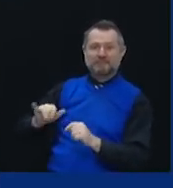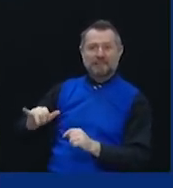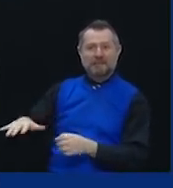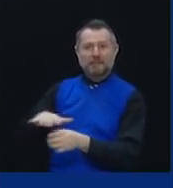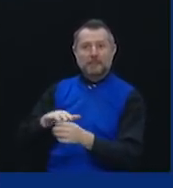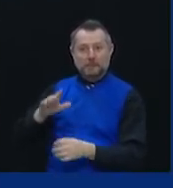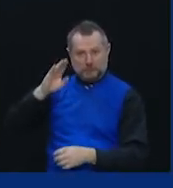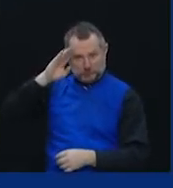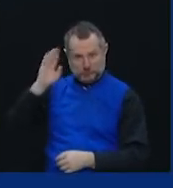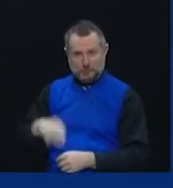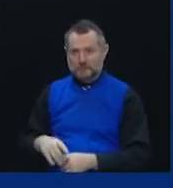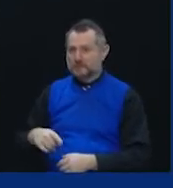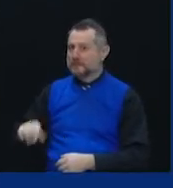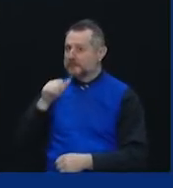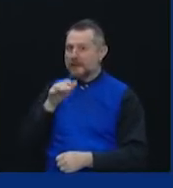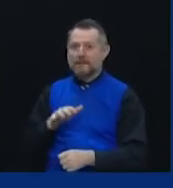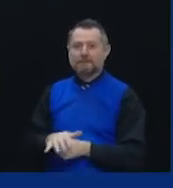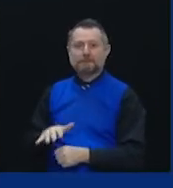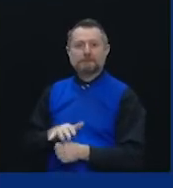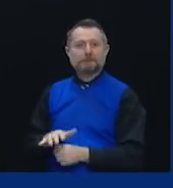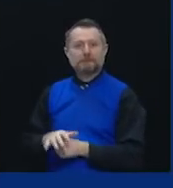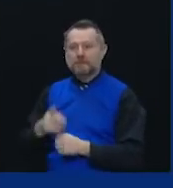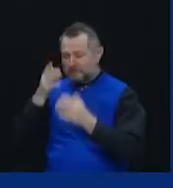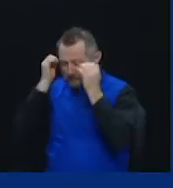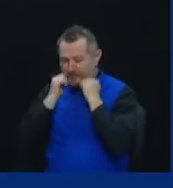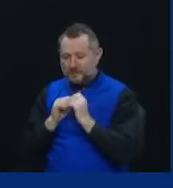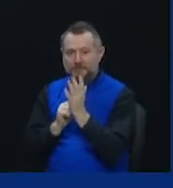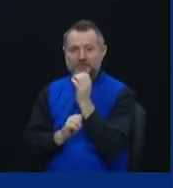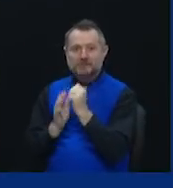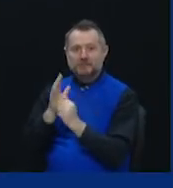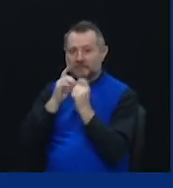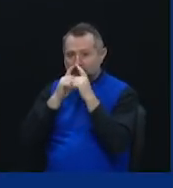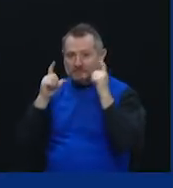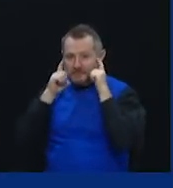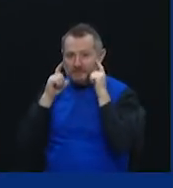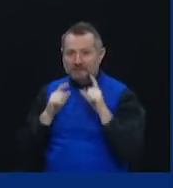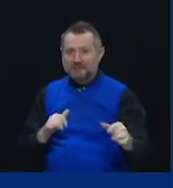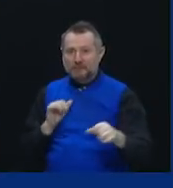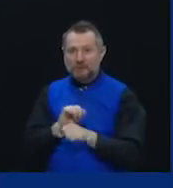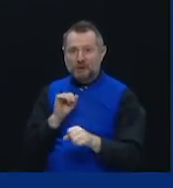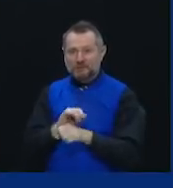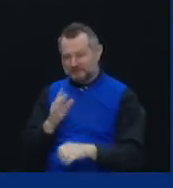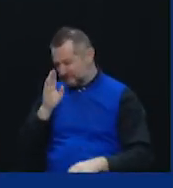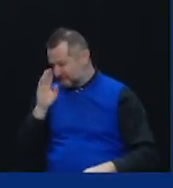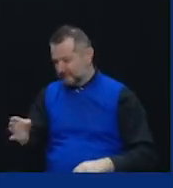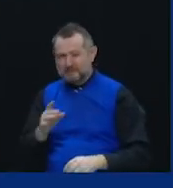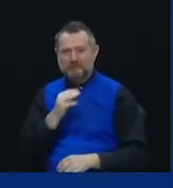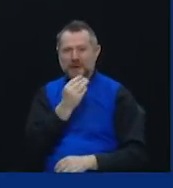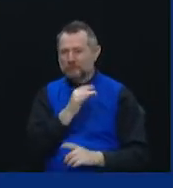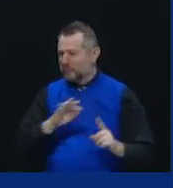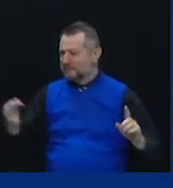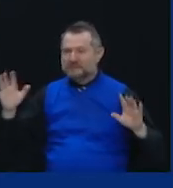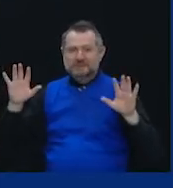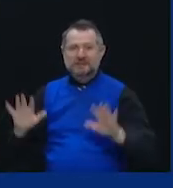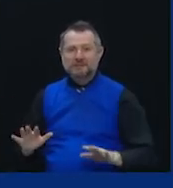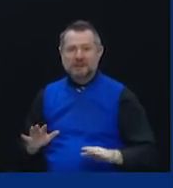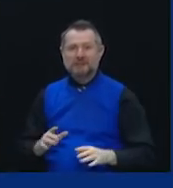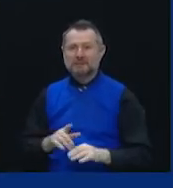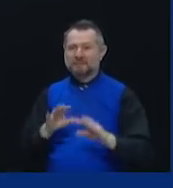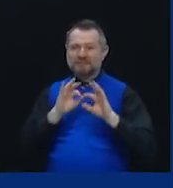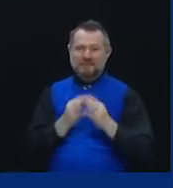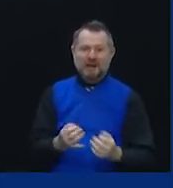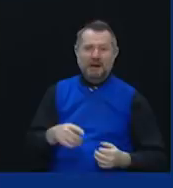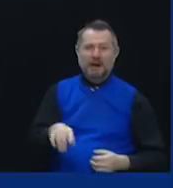enough PPE, even though you've worked 7 days in a row, even though your family